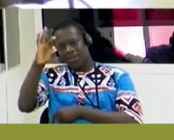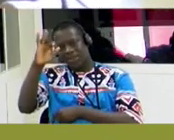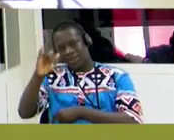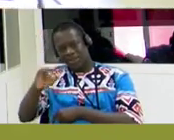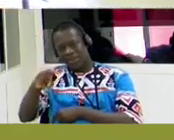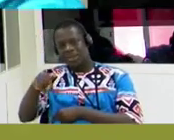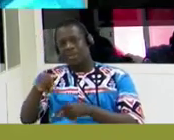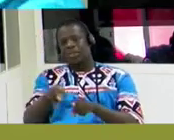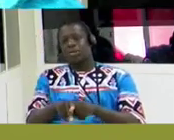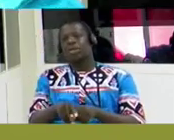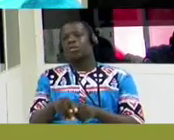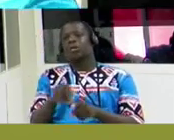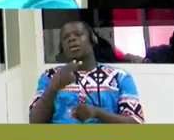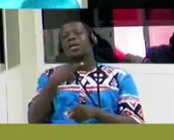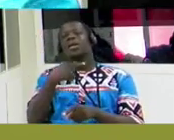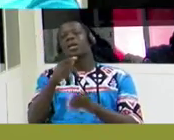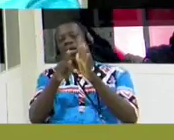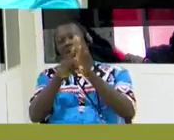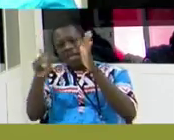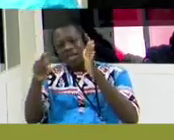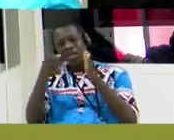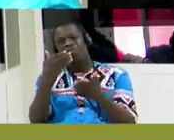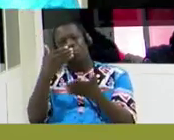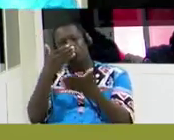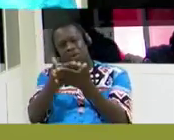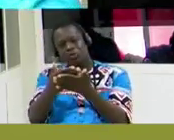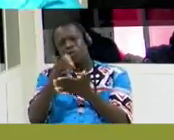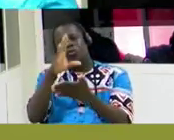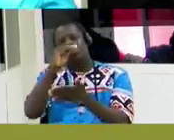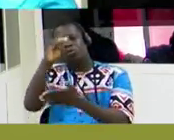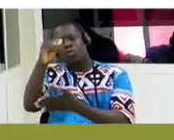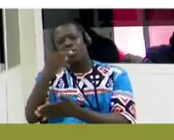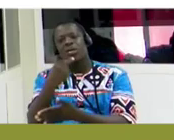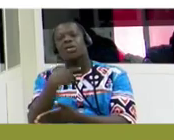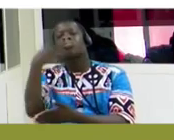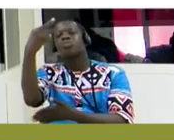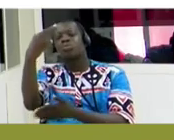Could kindly speak up. He will instruct them to do it again.